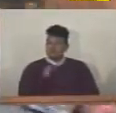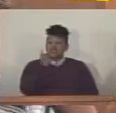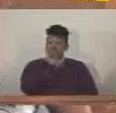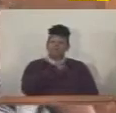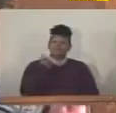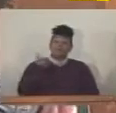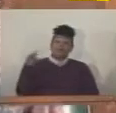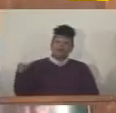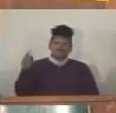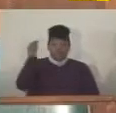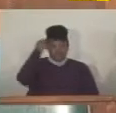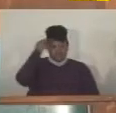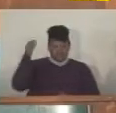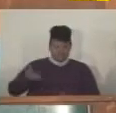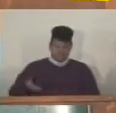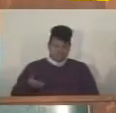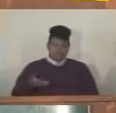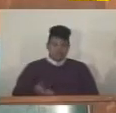because they